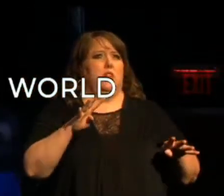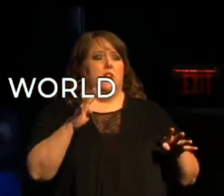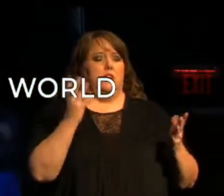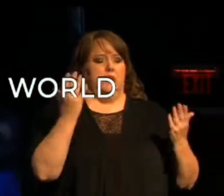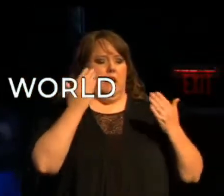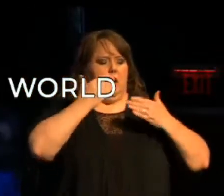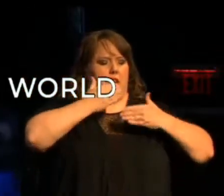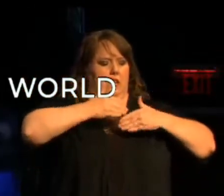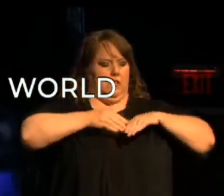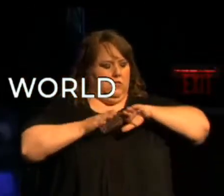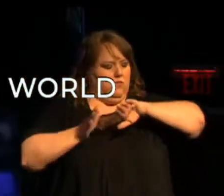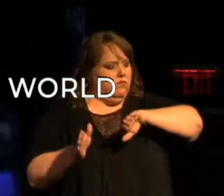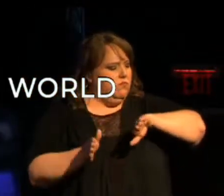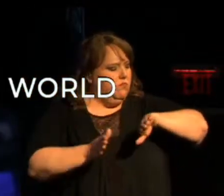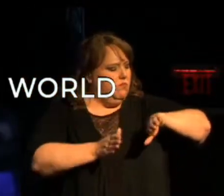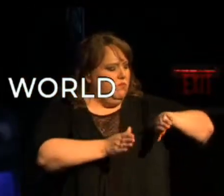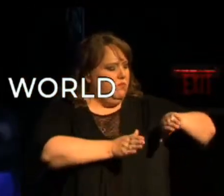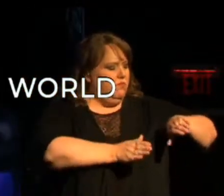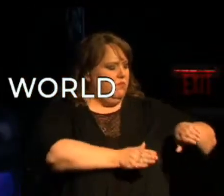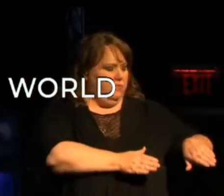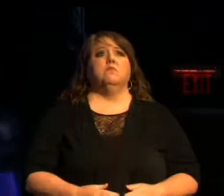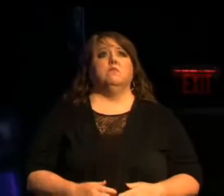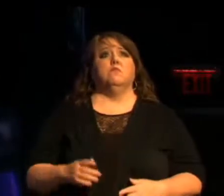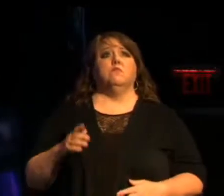to die.